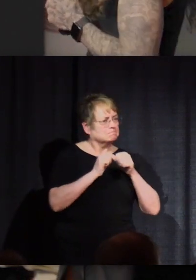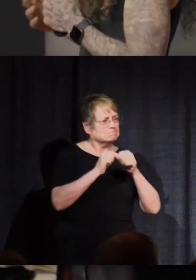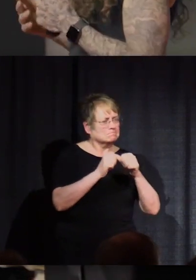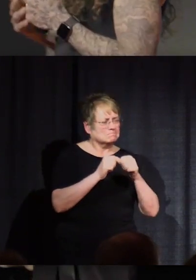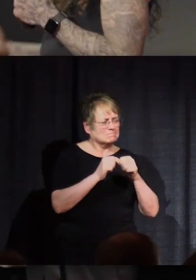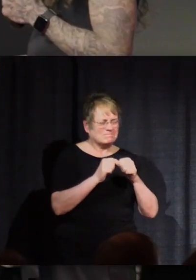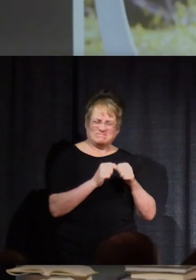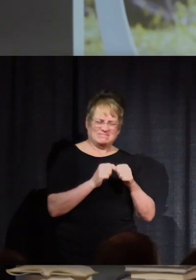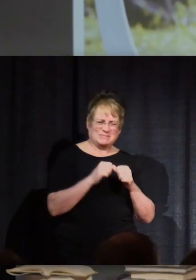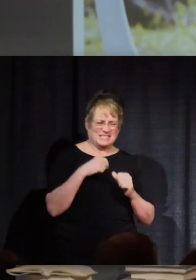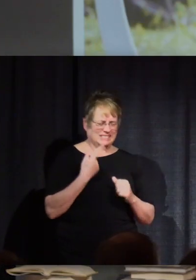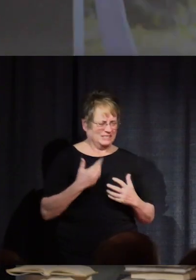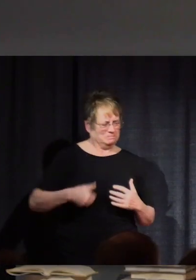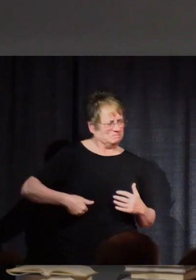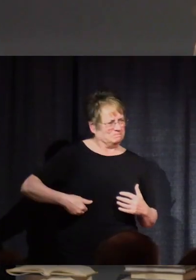But something was off.